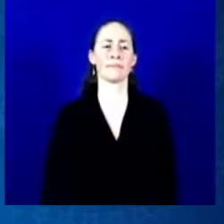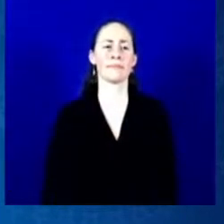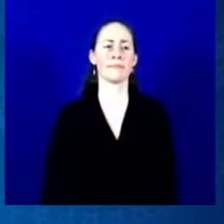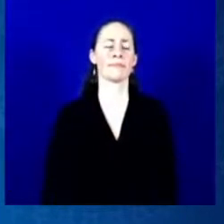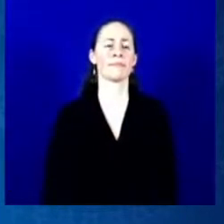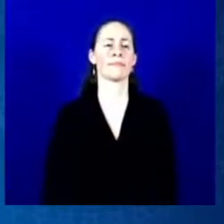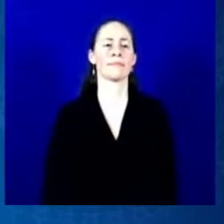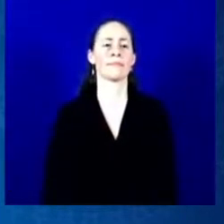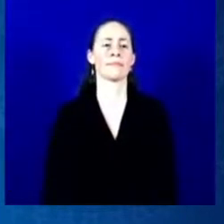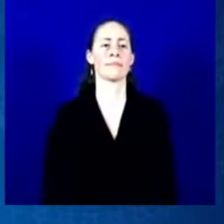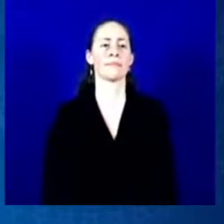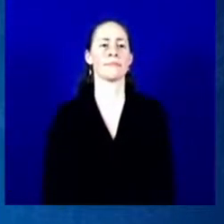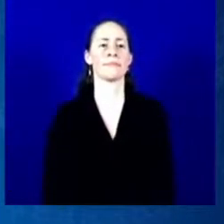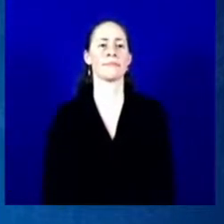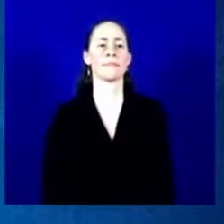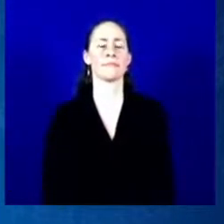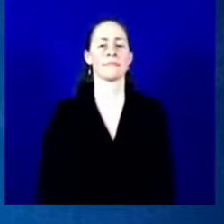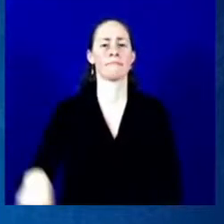threat to the homeland today.